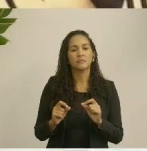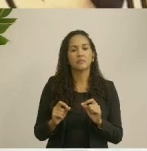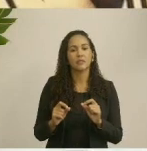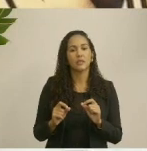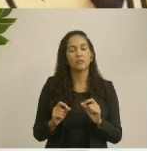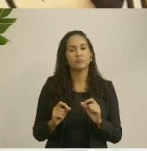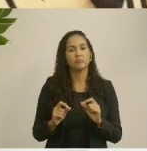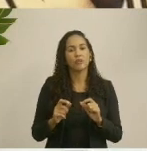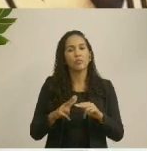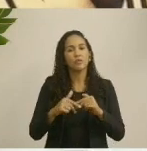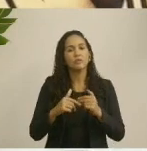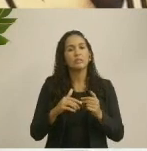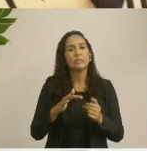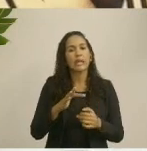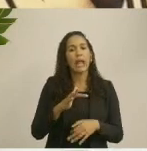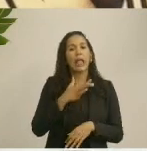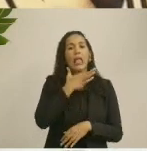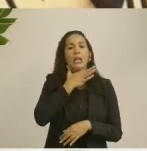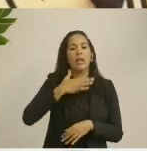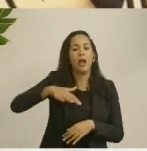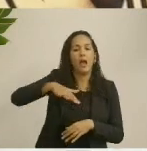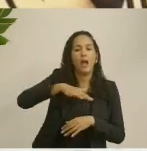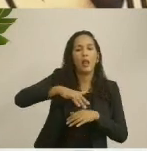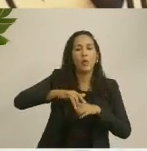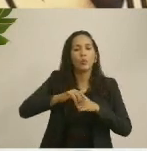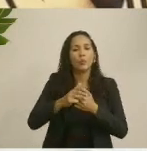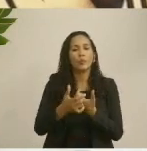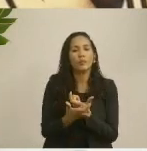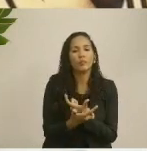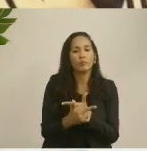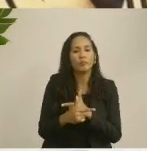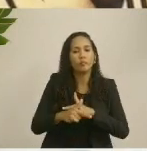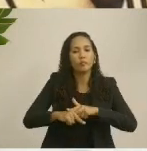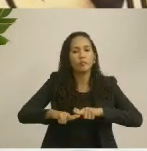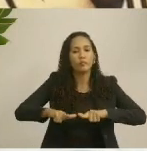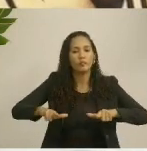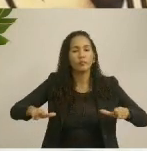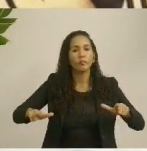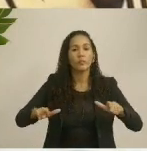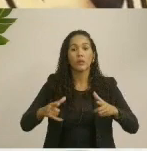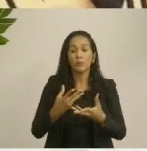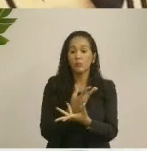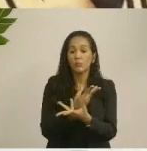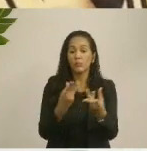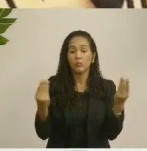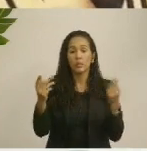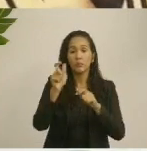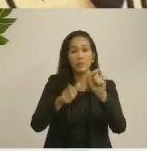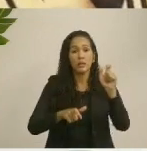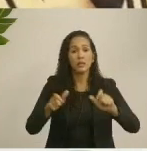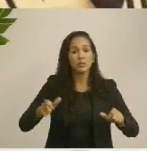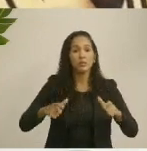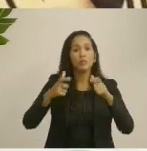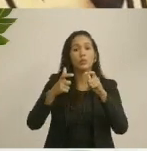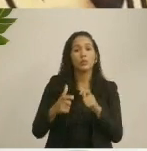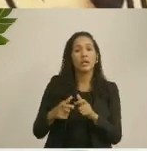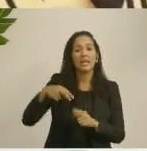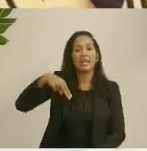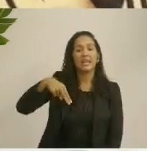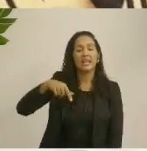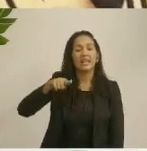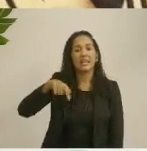speak, millions of people in northern Kenya, especially on the border with Ethiopia, are facing